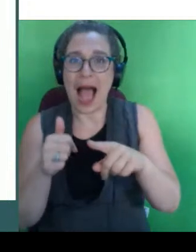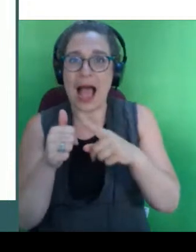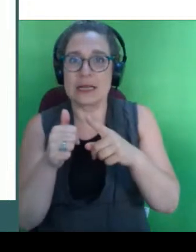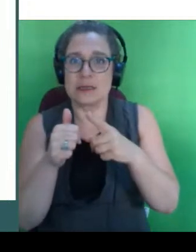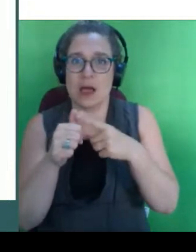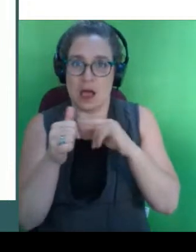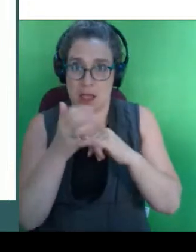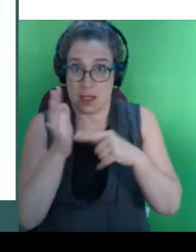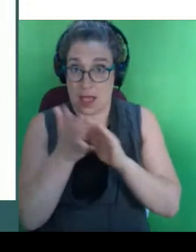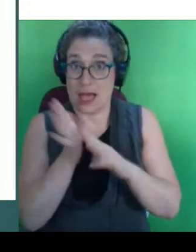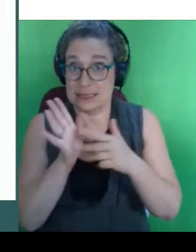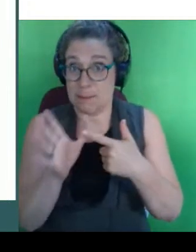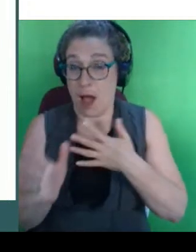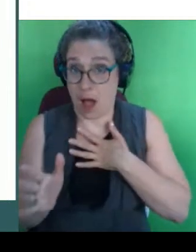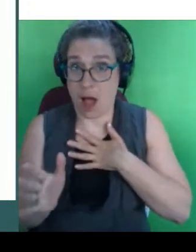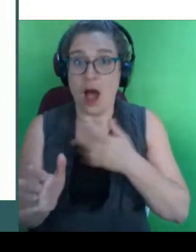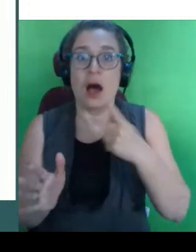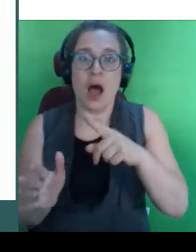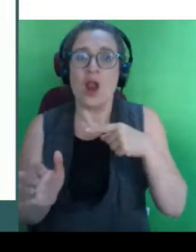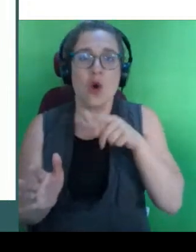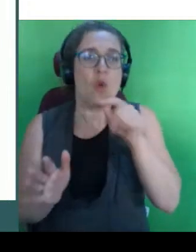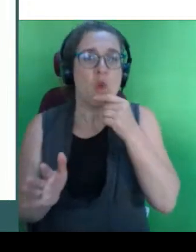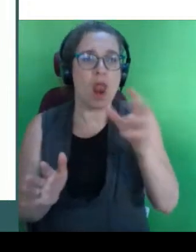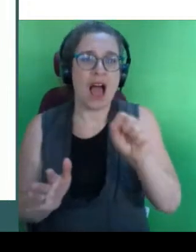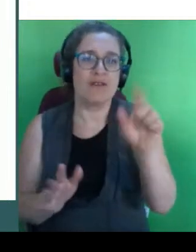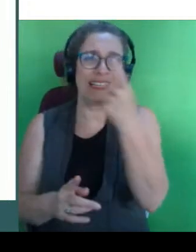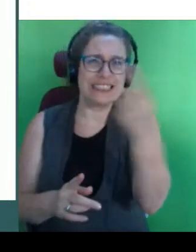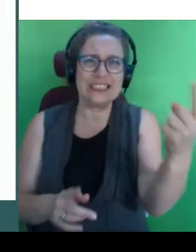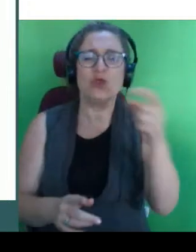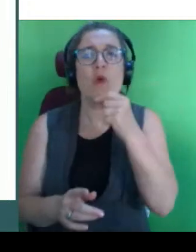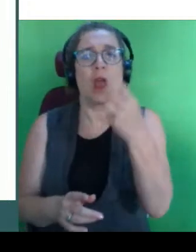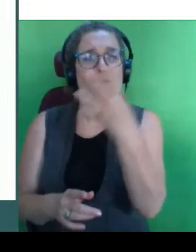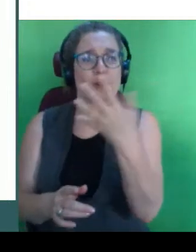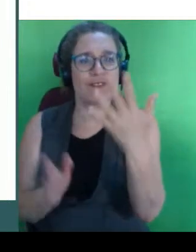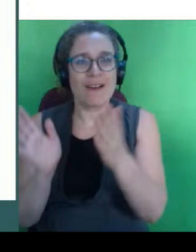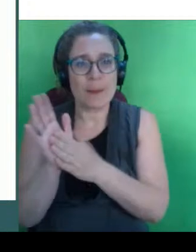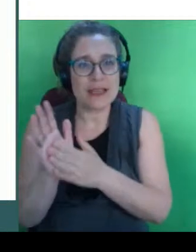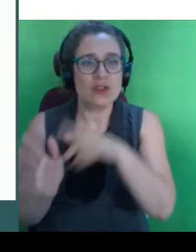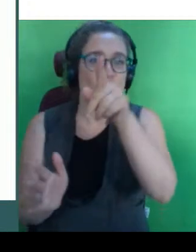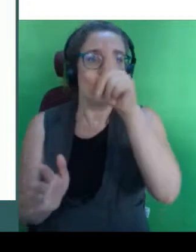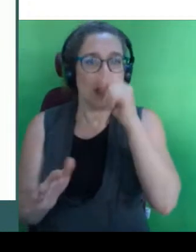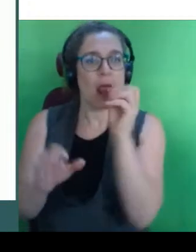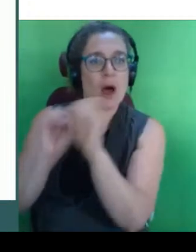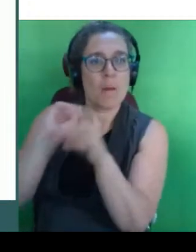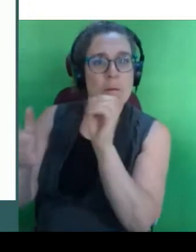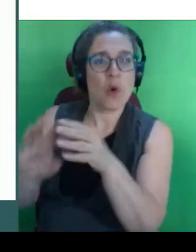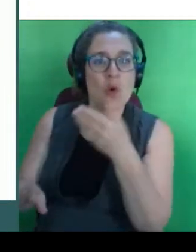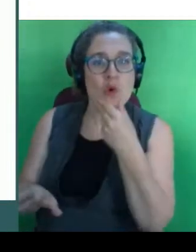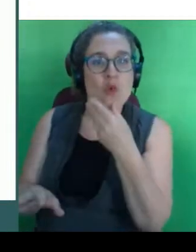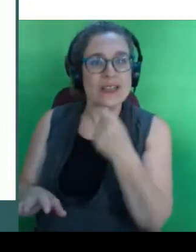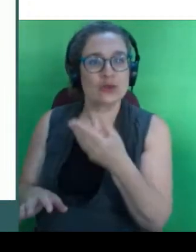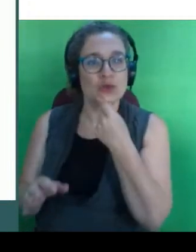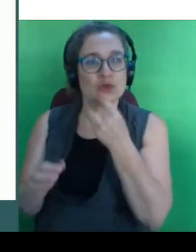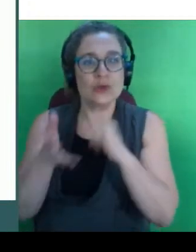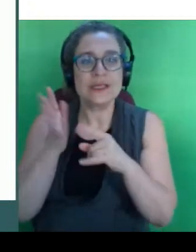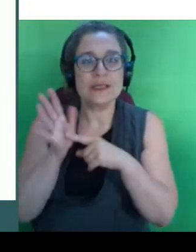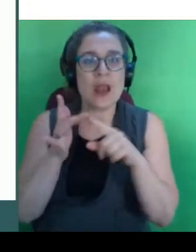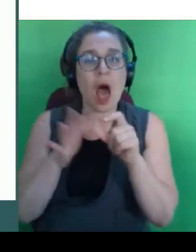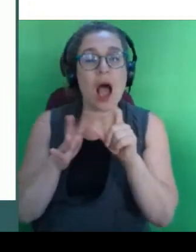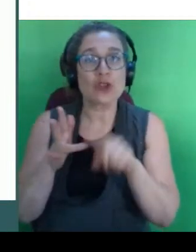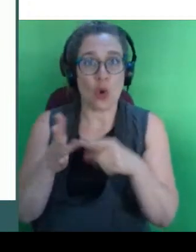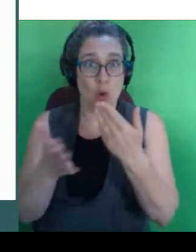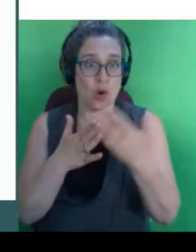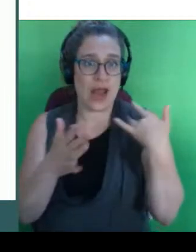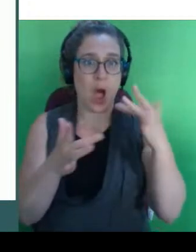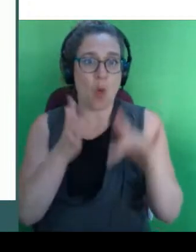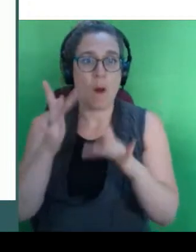and questions can be posted using Slido on our webpage or via the app with the hashtag AllergyUK